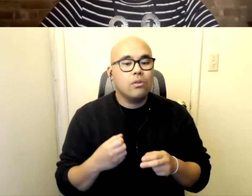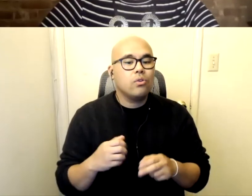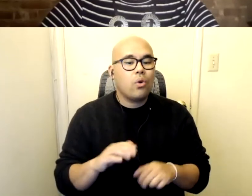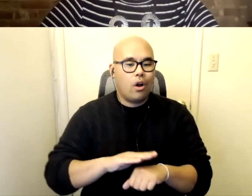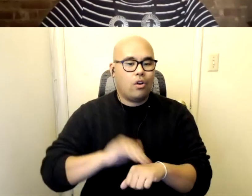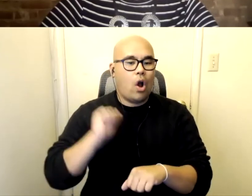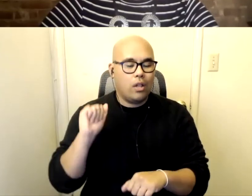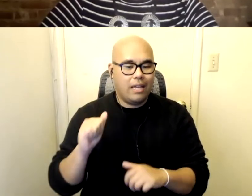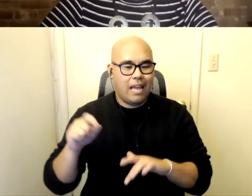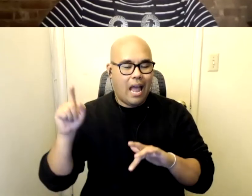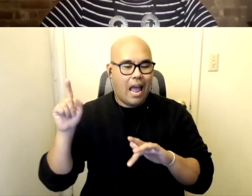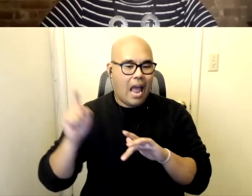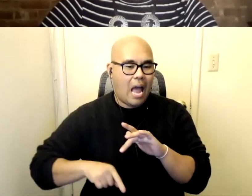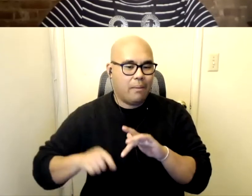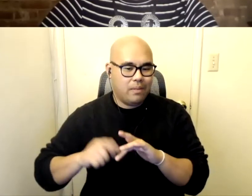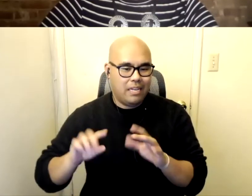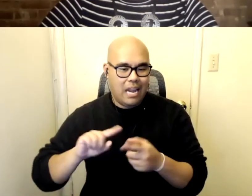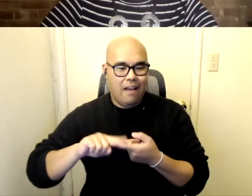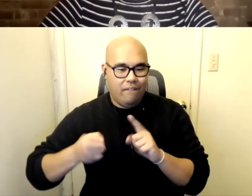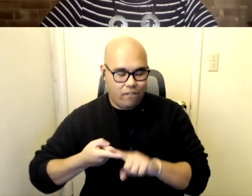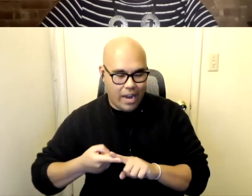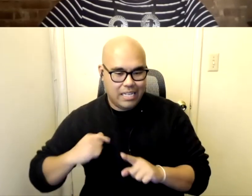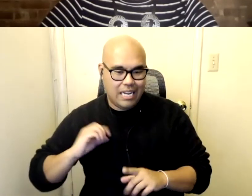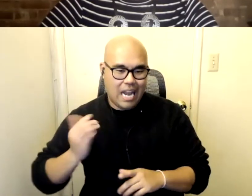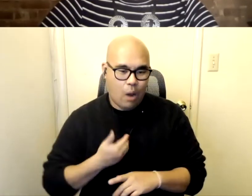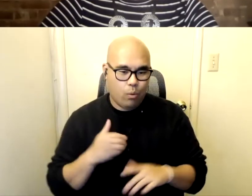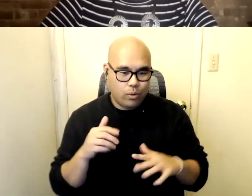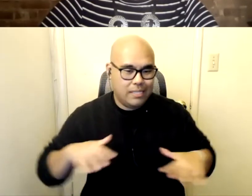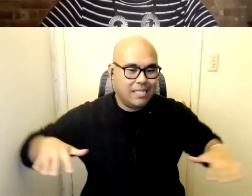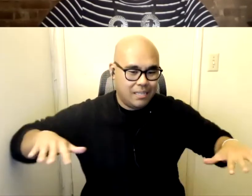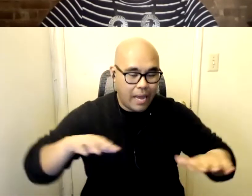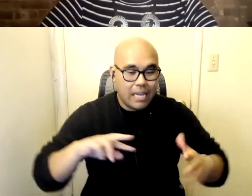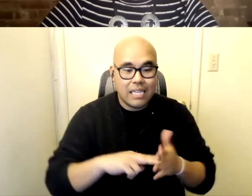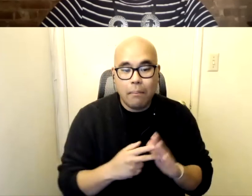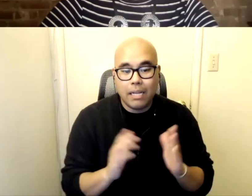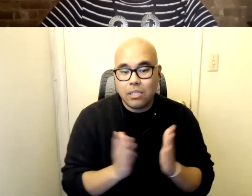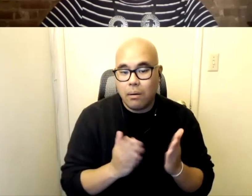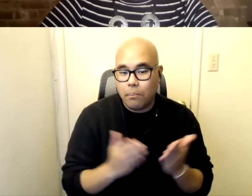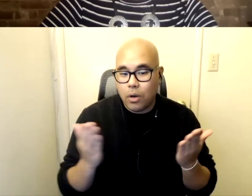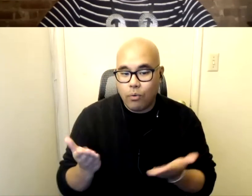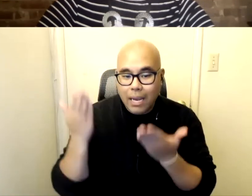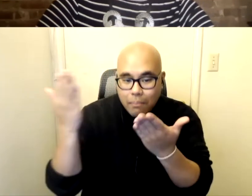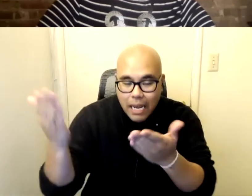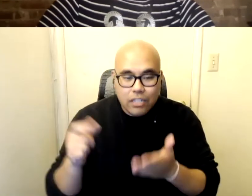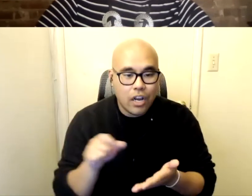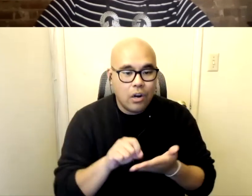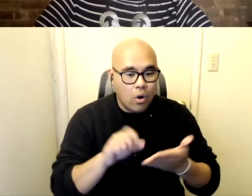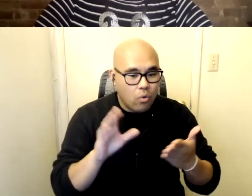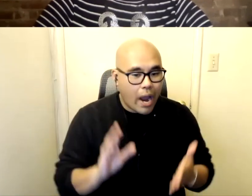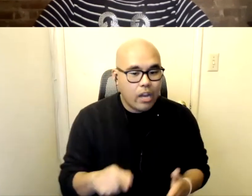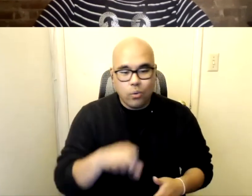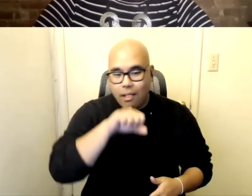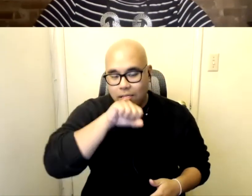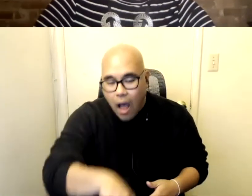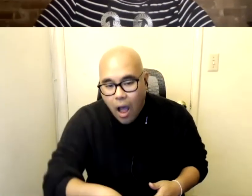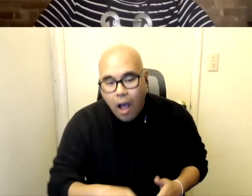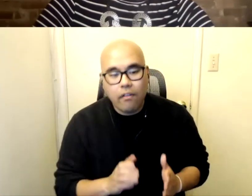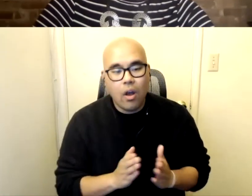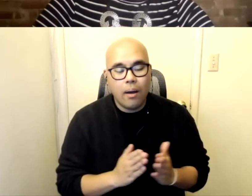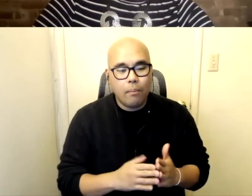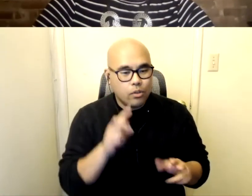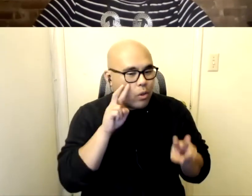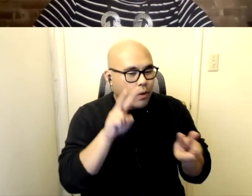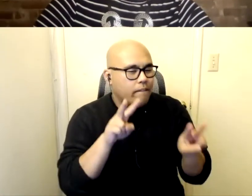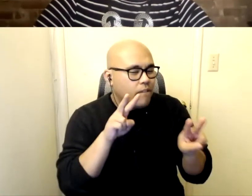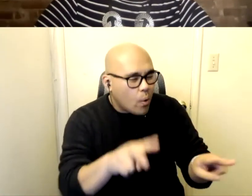our space. And practically what that looks like is book recommendations, writers that you love, books that you're really looking